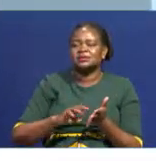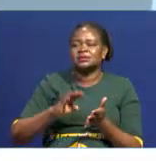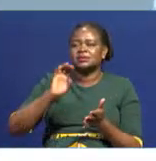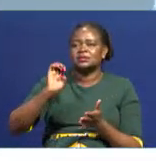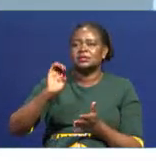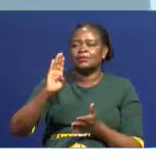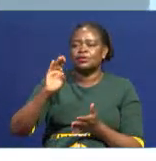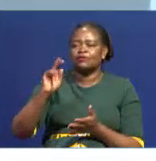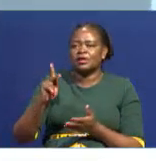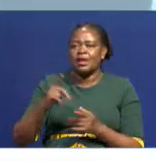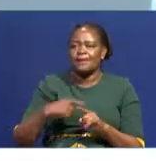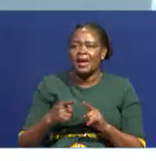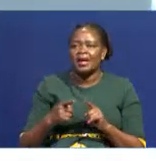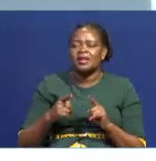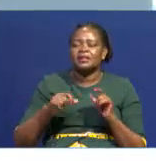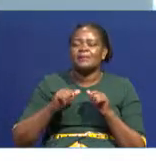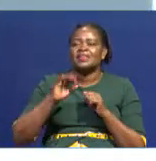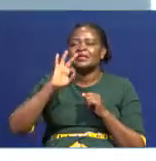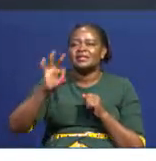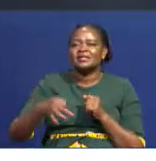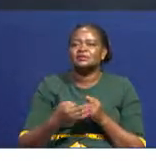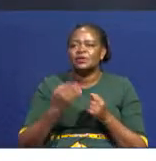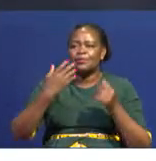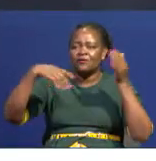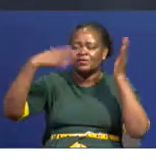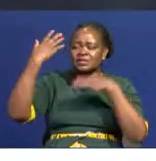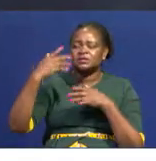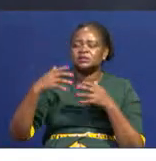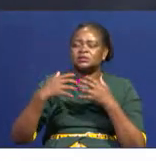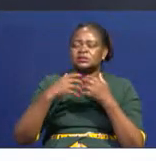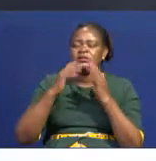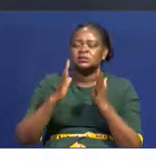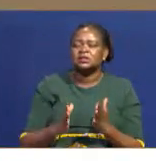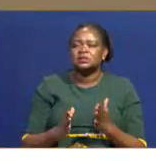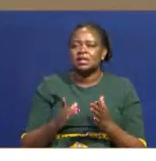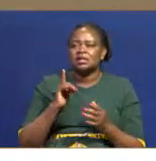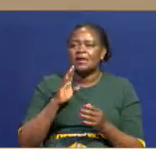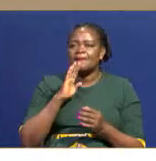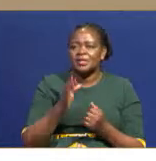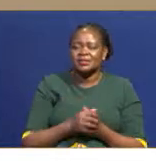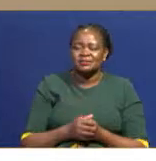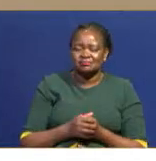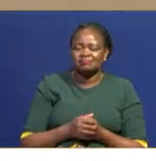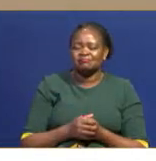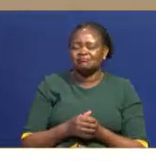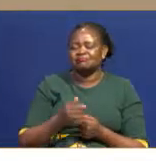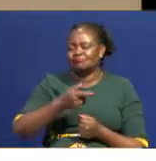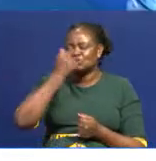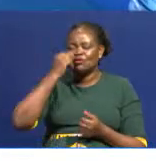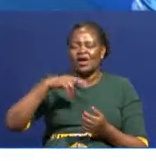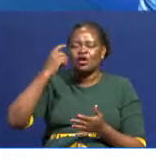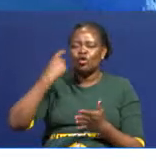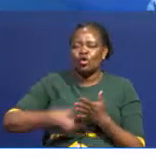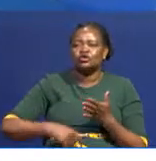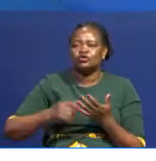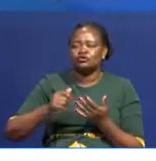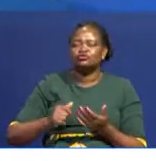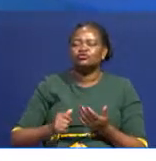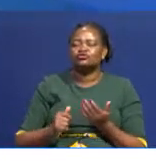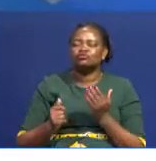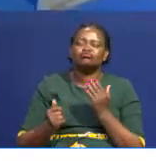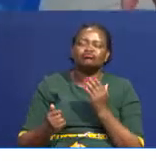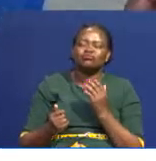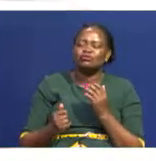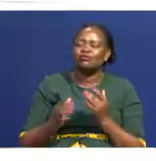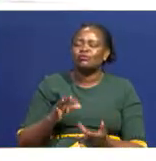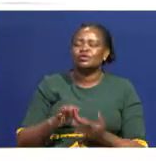Kenya. However, there are about 3,000 professional engineers. This has been attributed to the high cost of specialized training